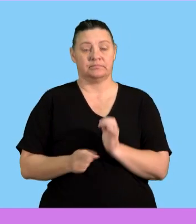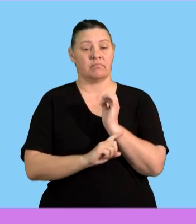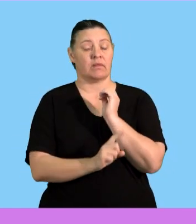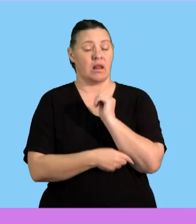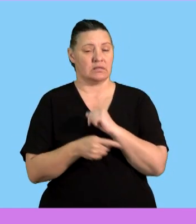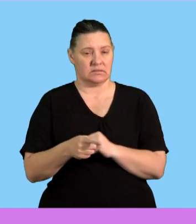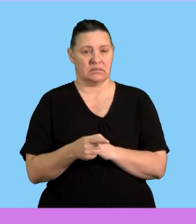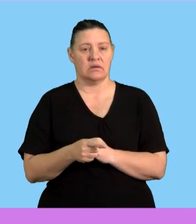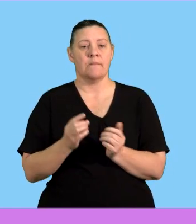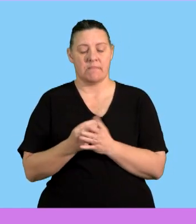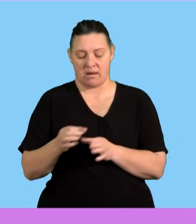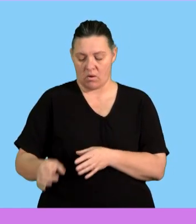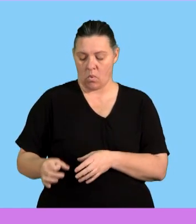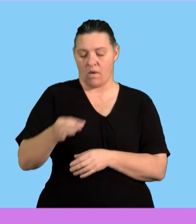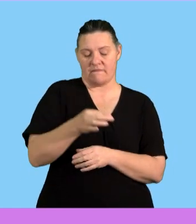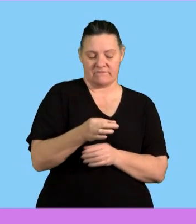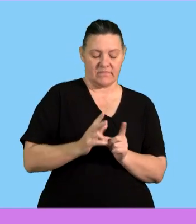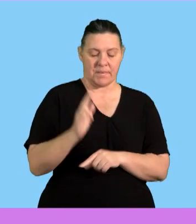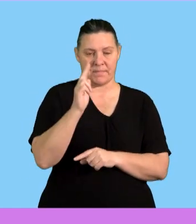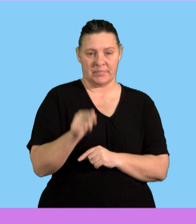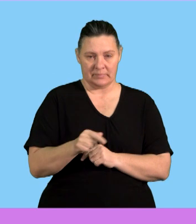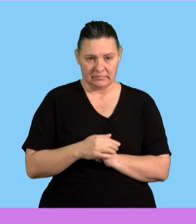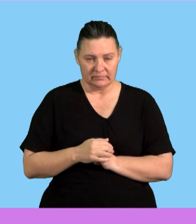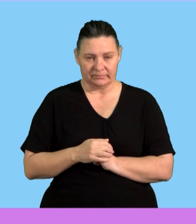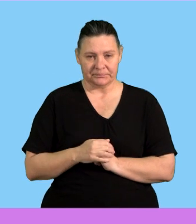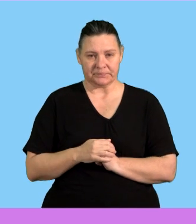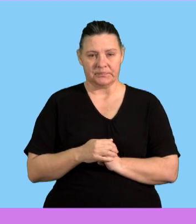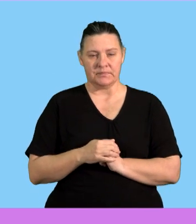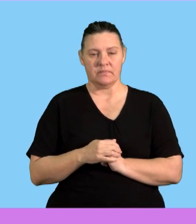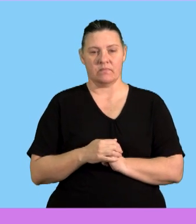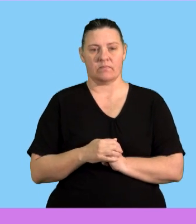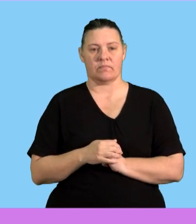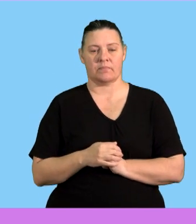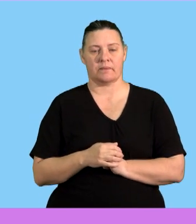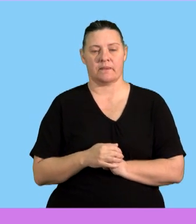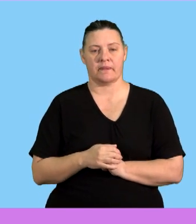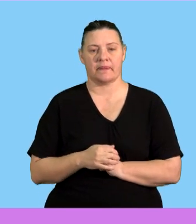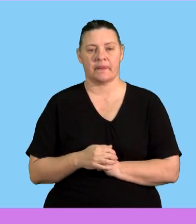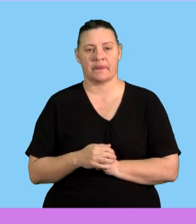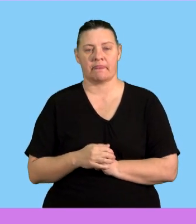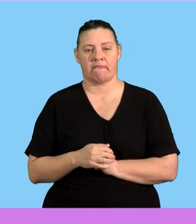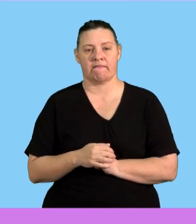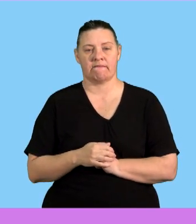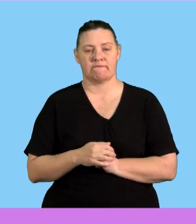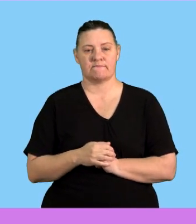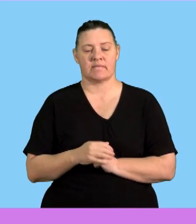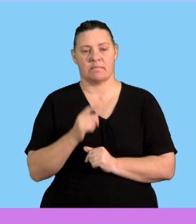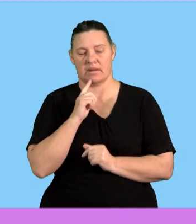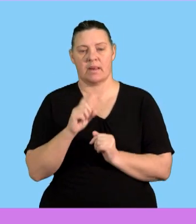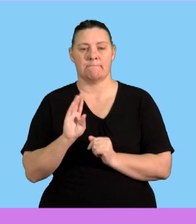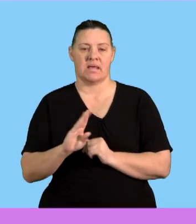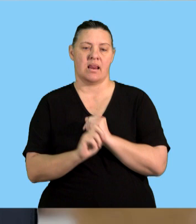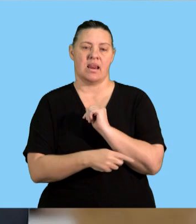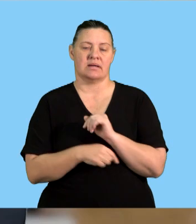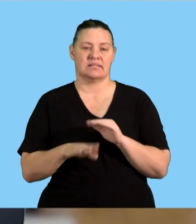end, we will remove the bobbin from the bobbin winder and cut off the loose threads, making that B our last